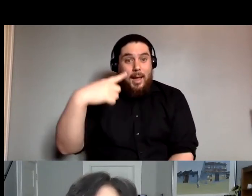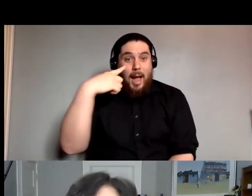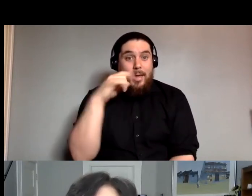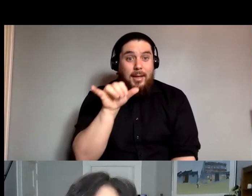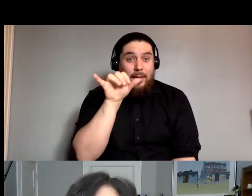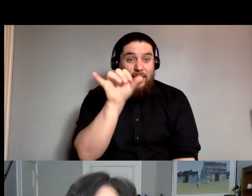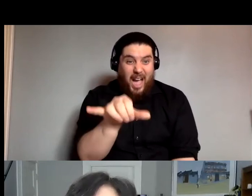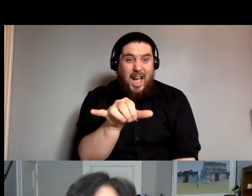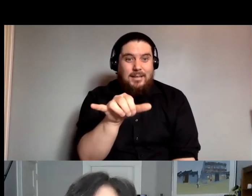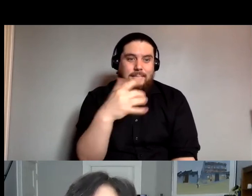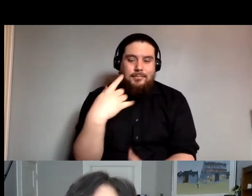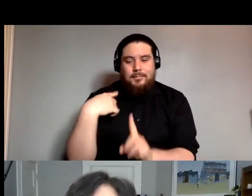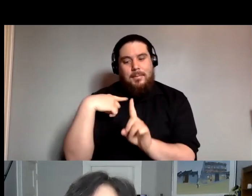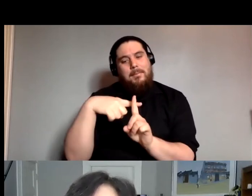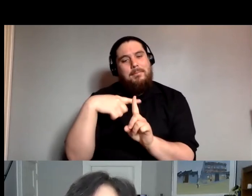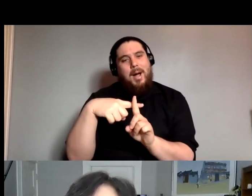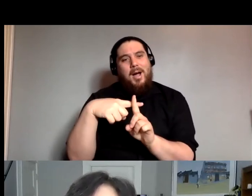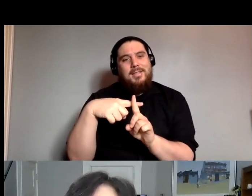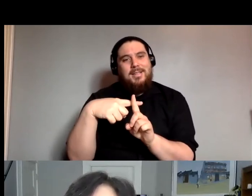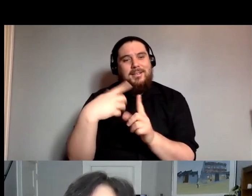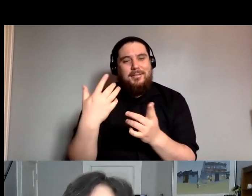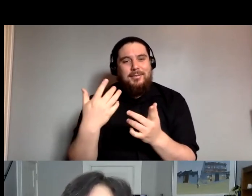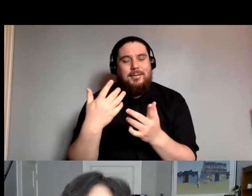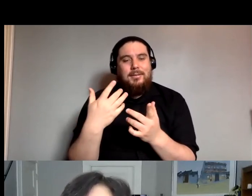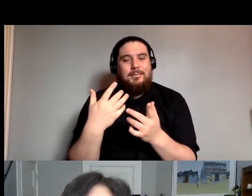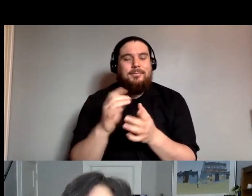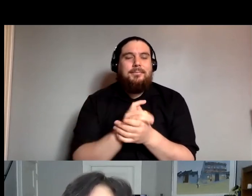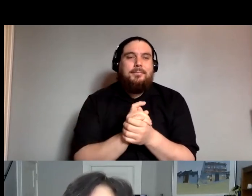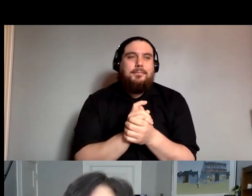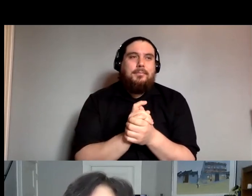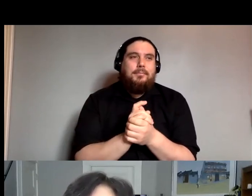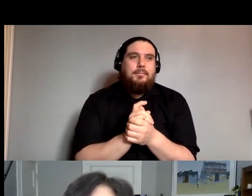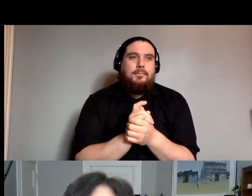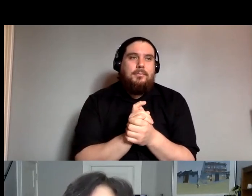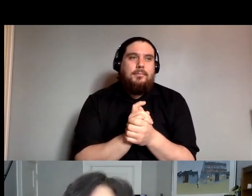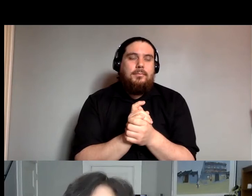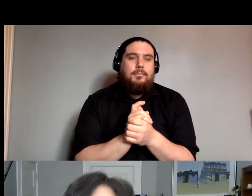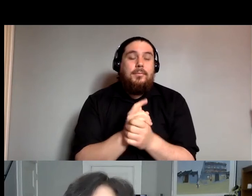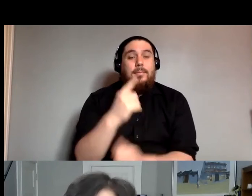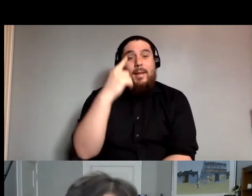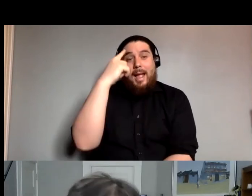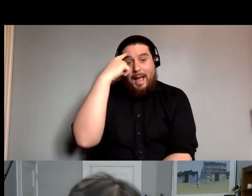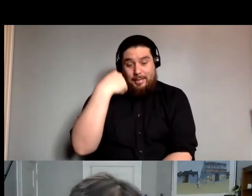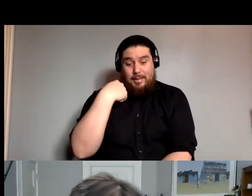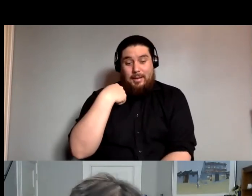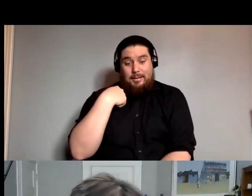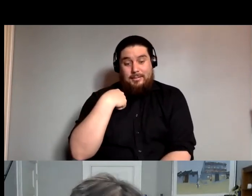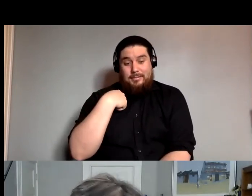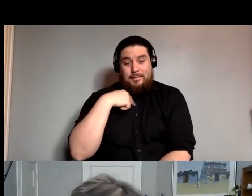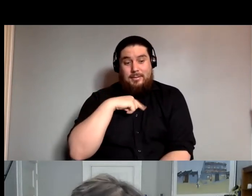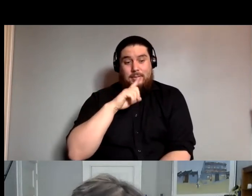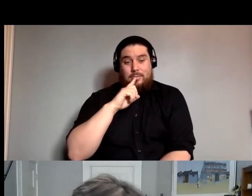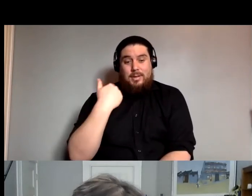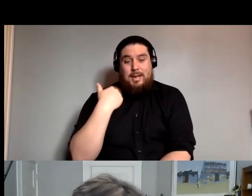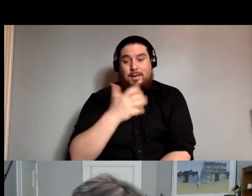that's a positive side. I do think that there are lots of other things that still need to be thought